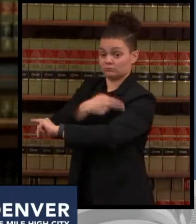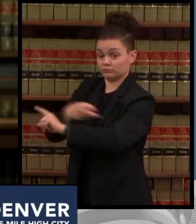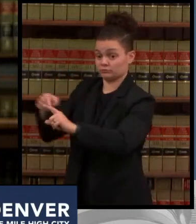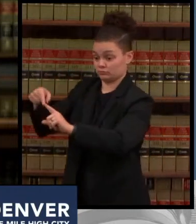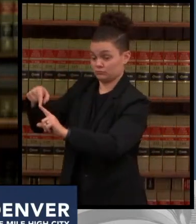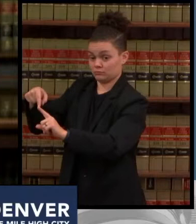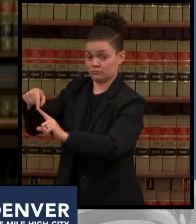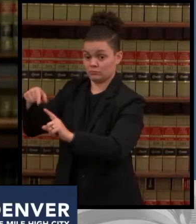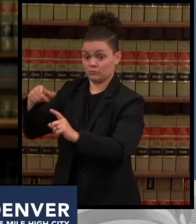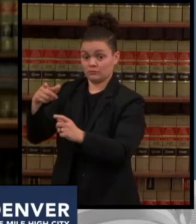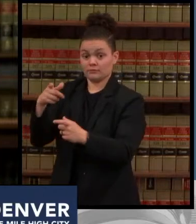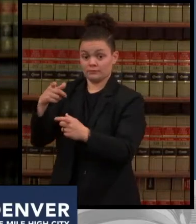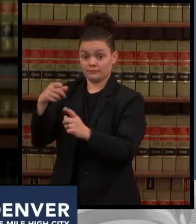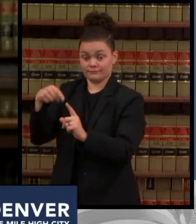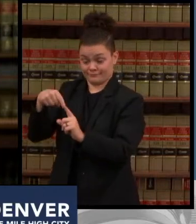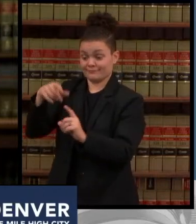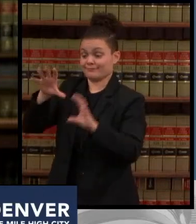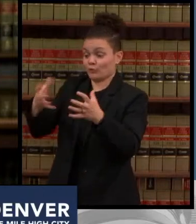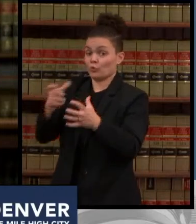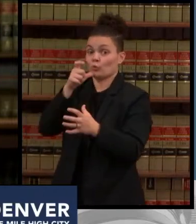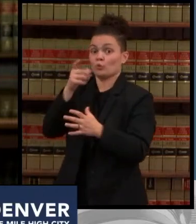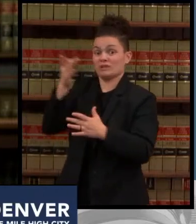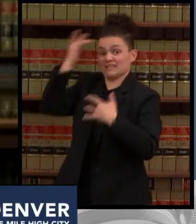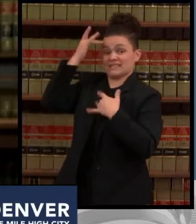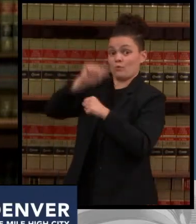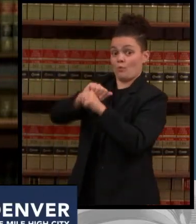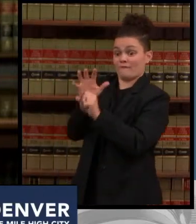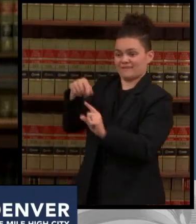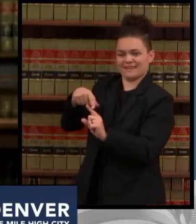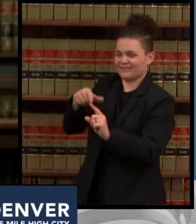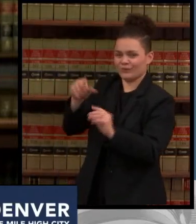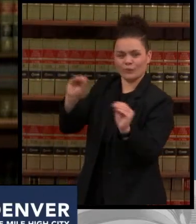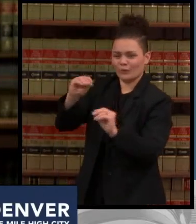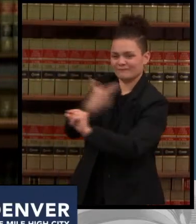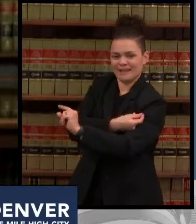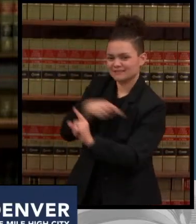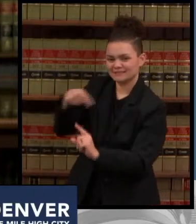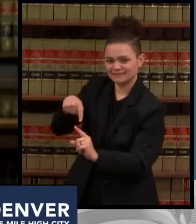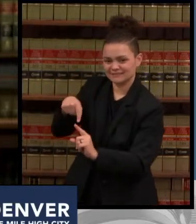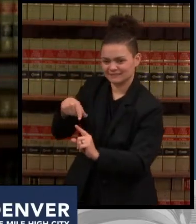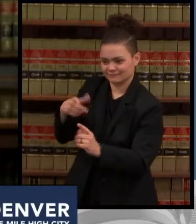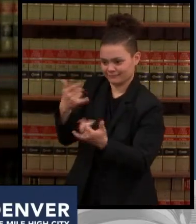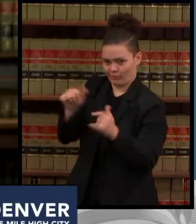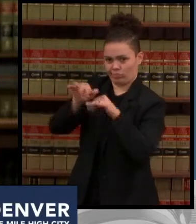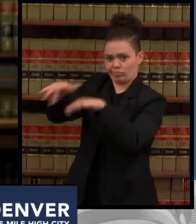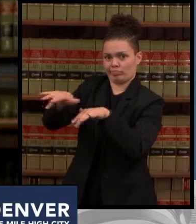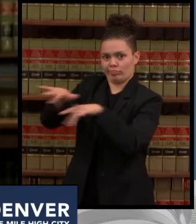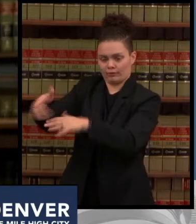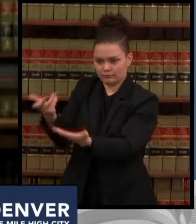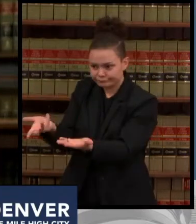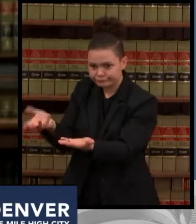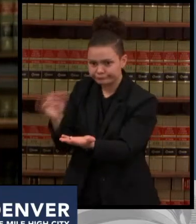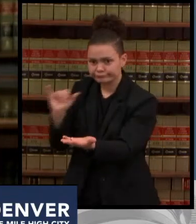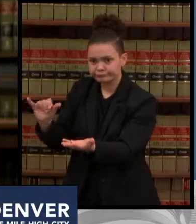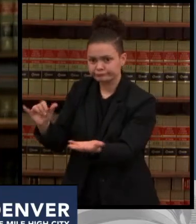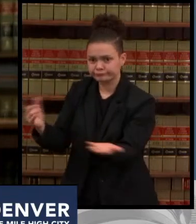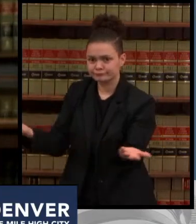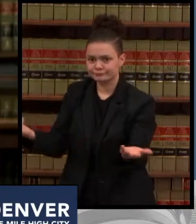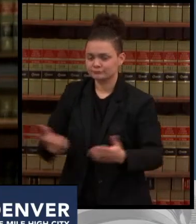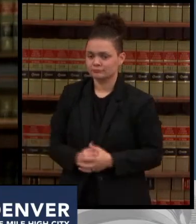have chosen not to get a vaccine and are ending up in the hospital and stressing the healthcare system, is